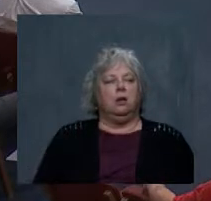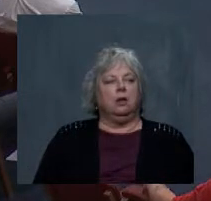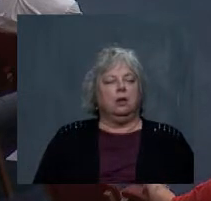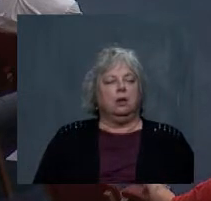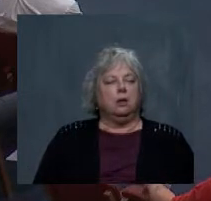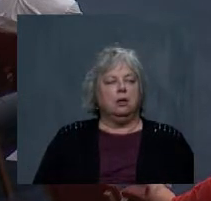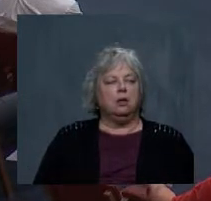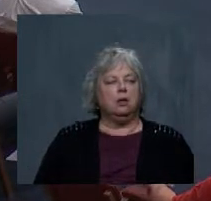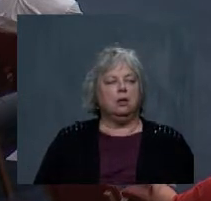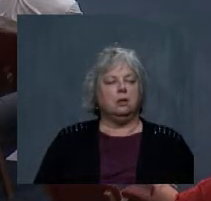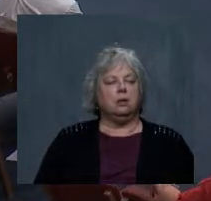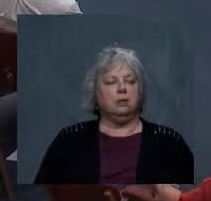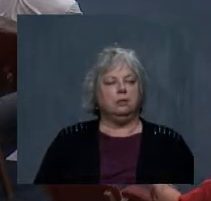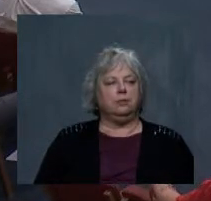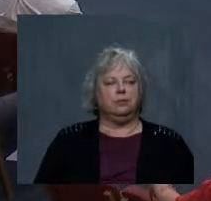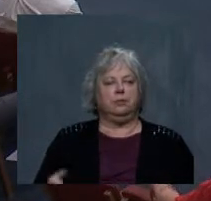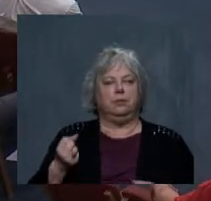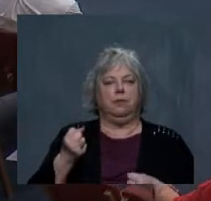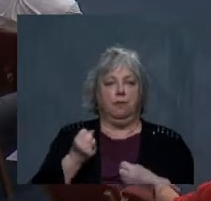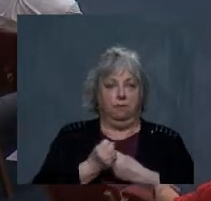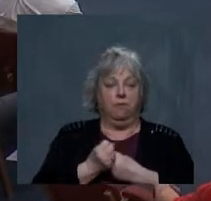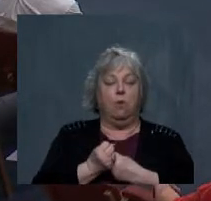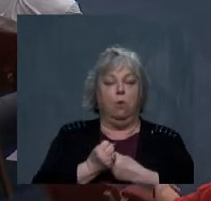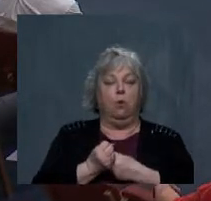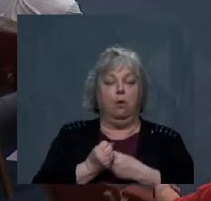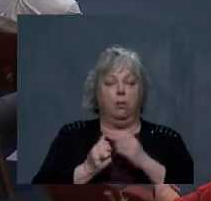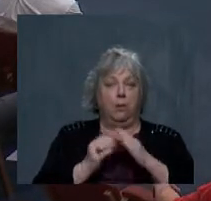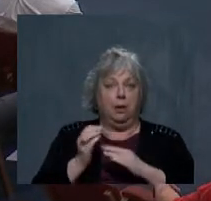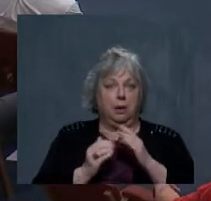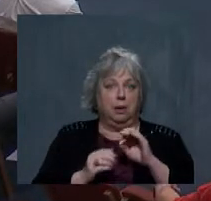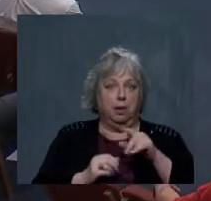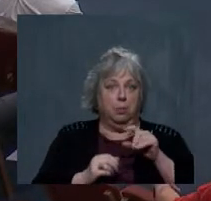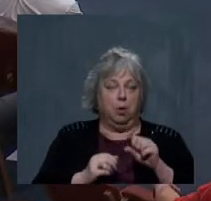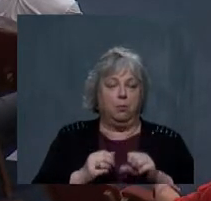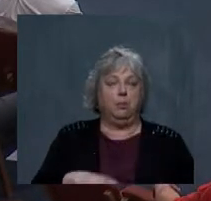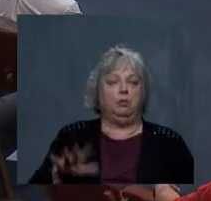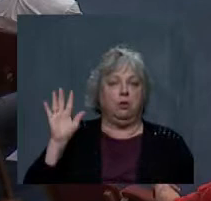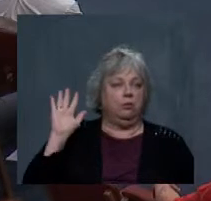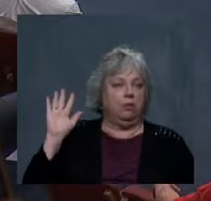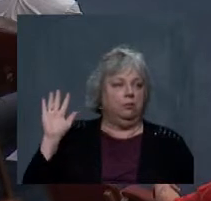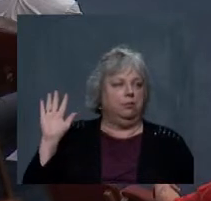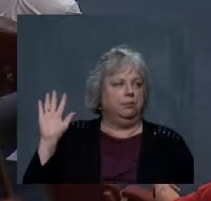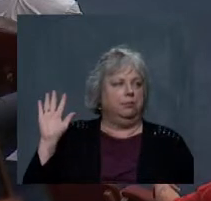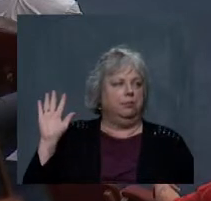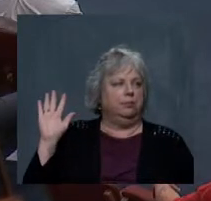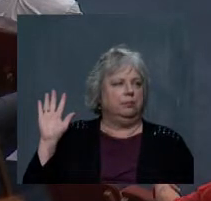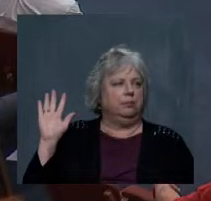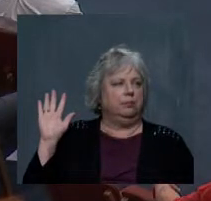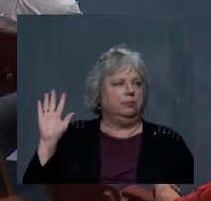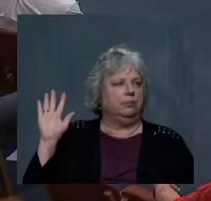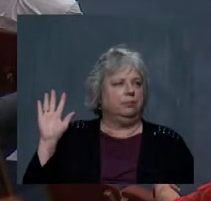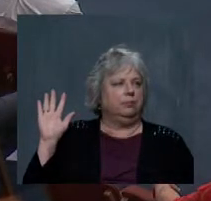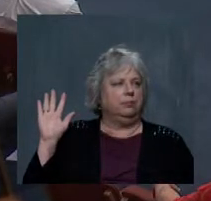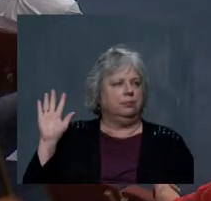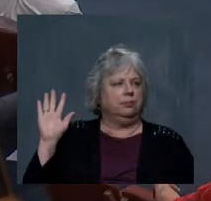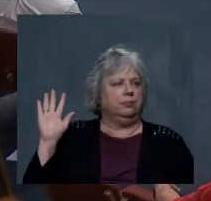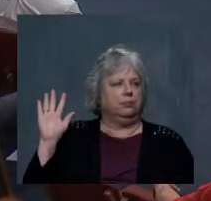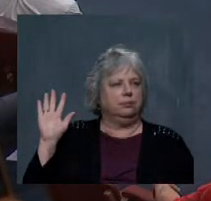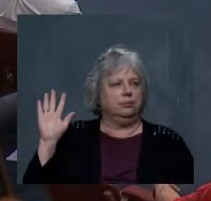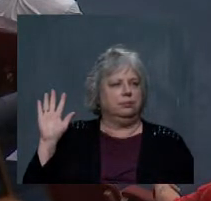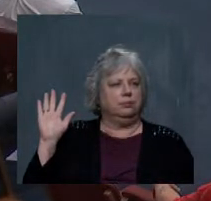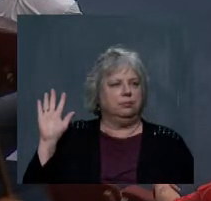staff recommendations. If you're for the application, please raise your hand. Let me count